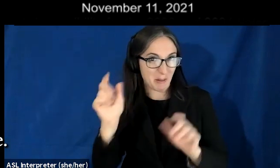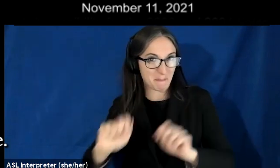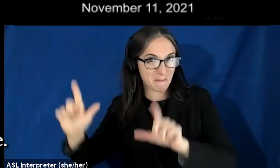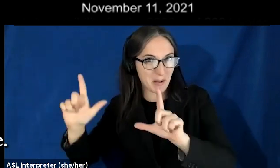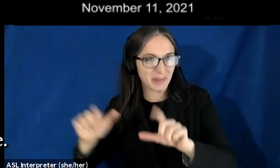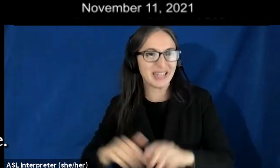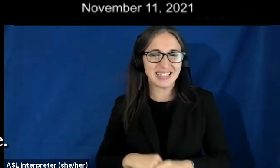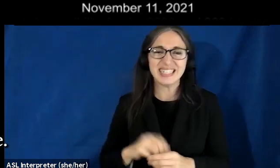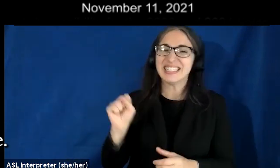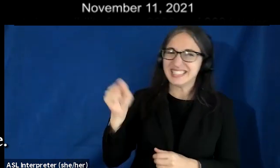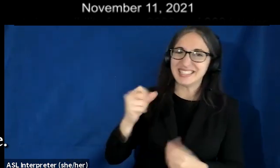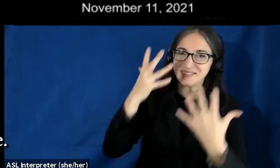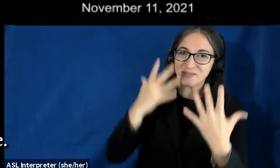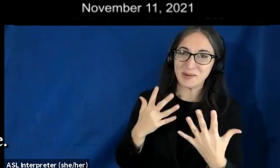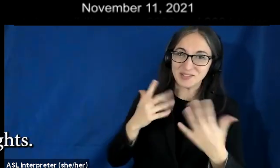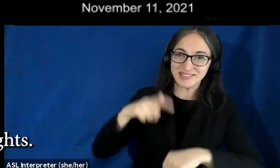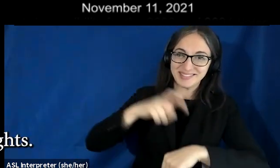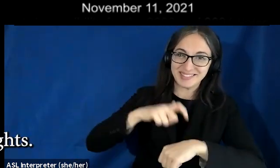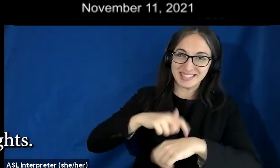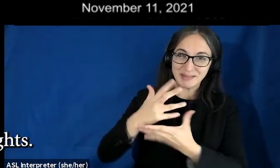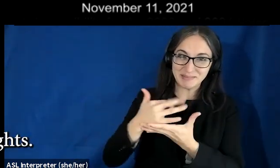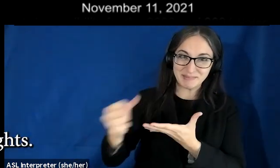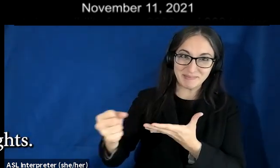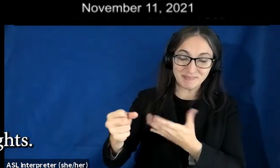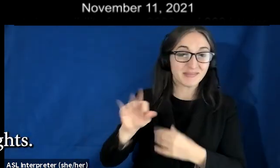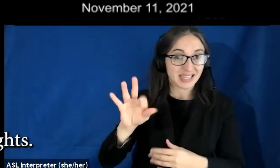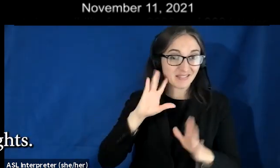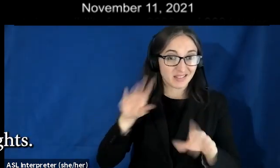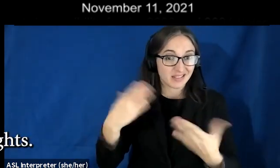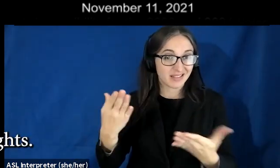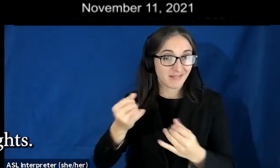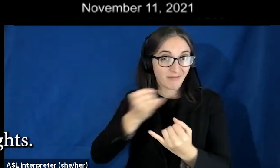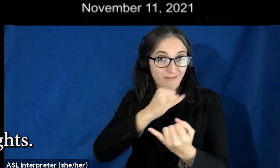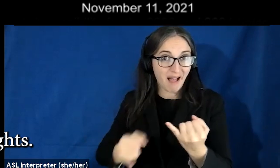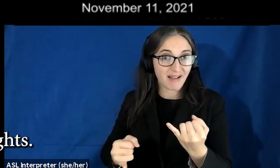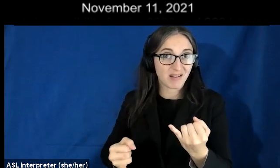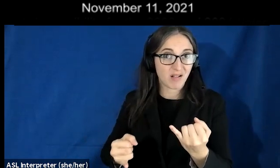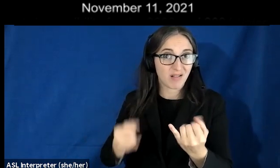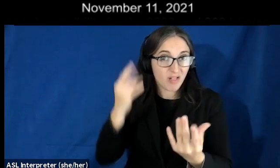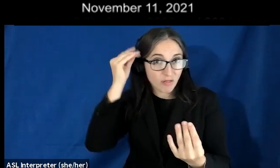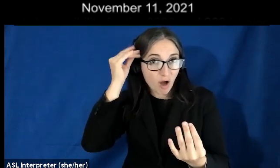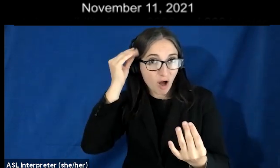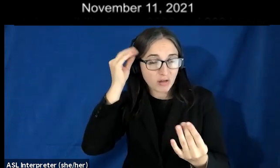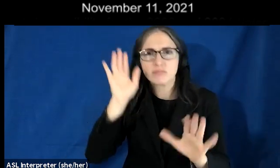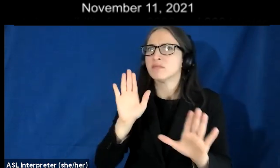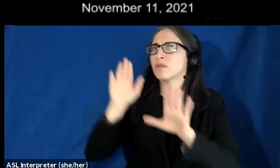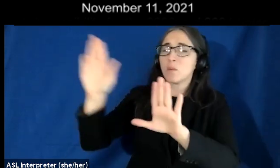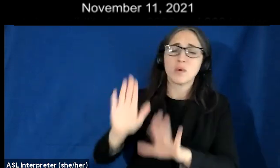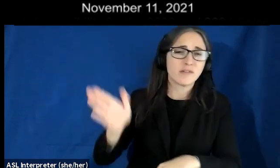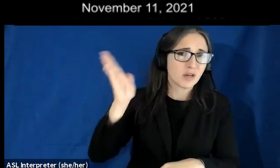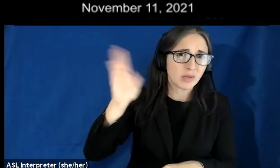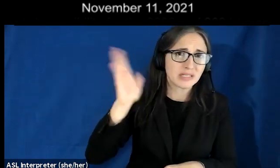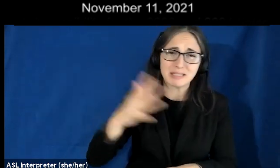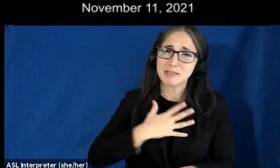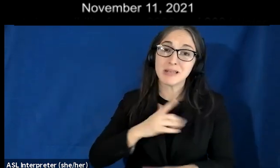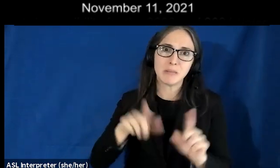finish Unfortunately, fast. we are out of time. So if you could give some final thoughts. It's a wonderful presentation, but I'm